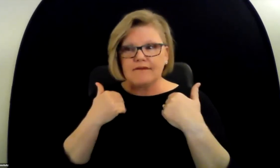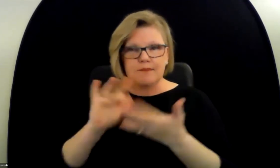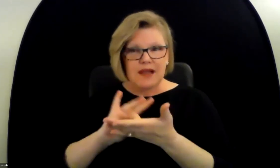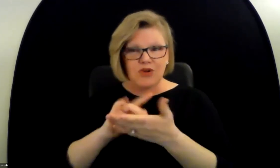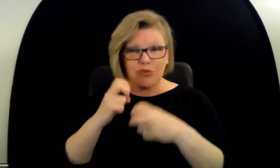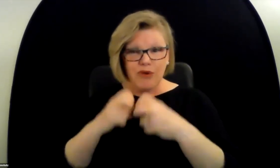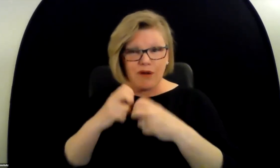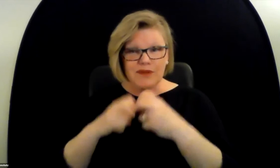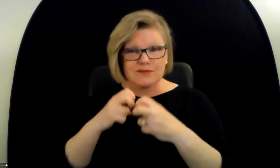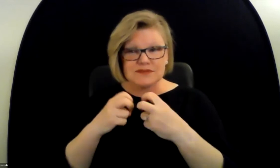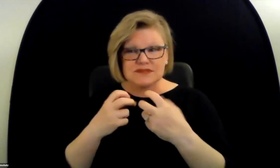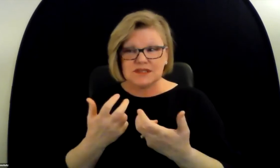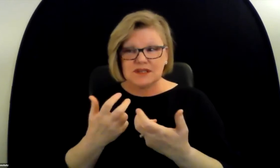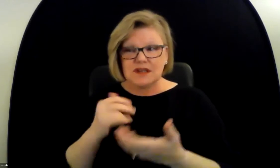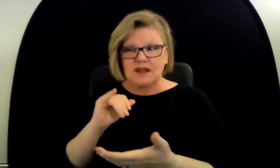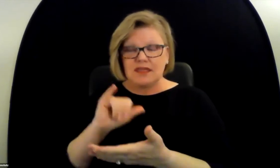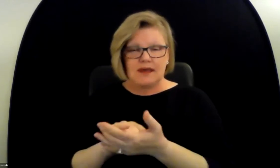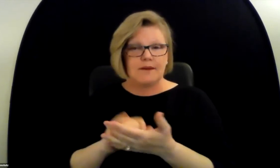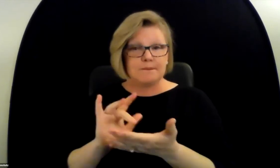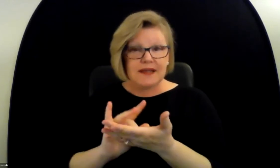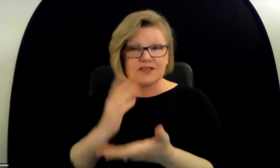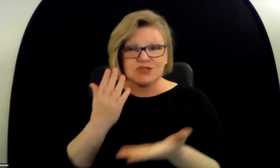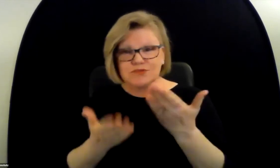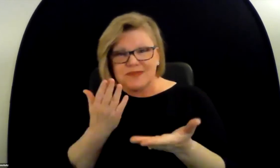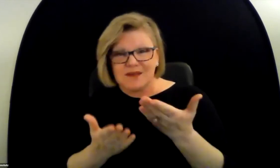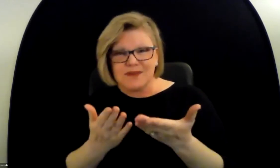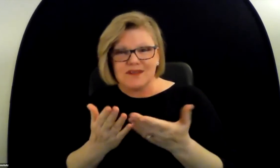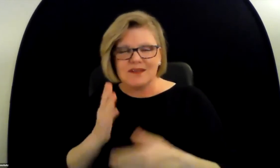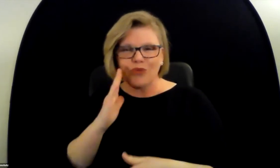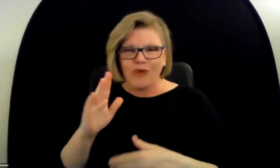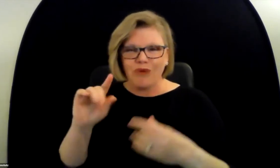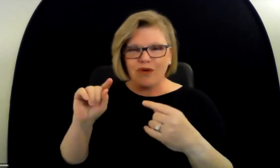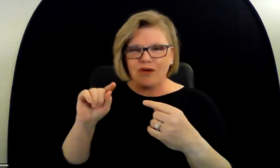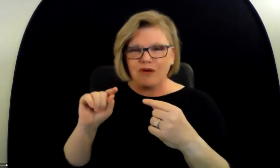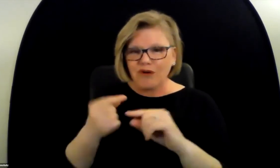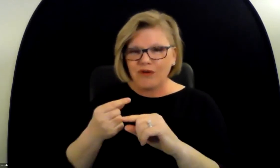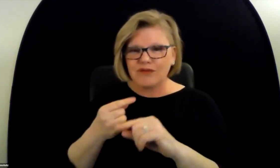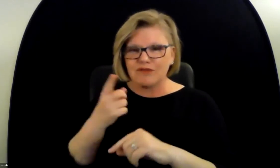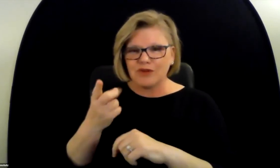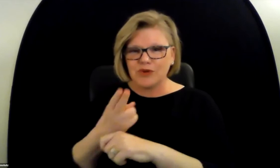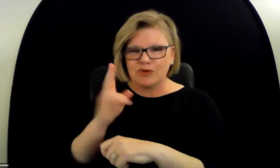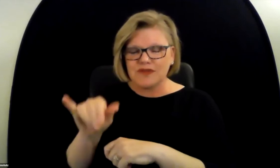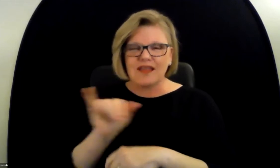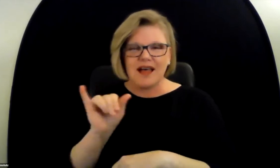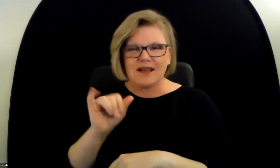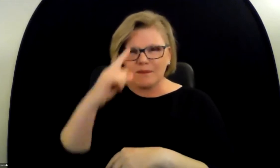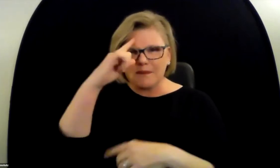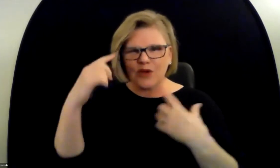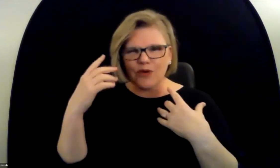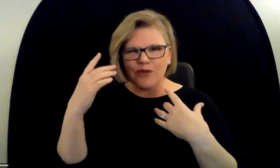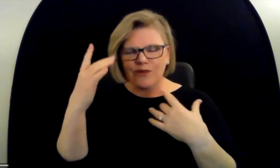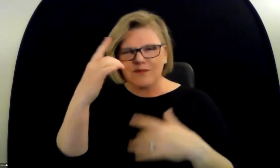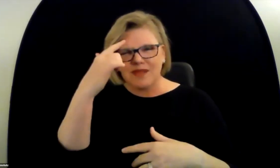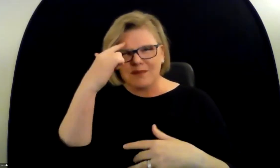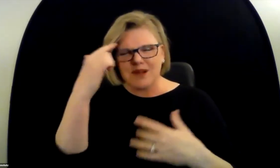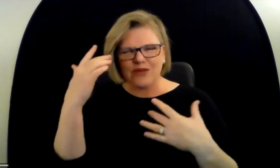issues that medication might be a harmful tool for you to use, such as the mental health?